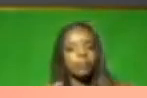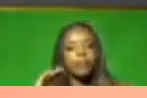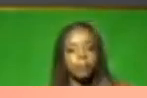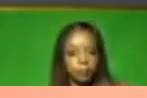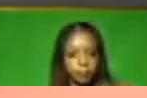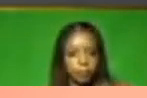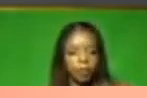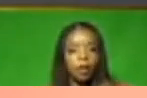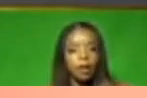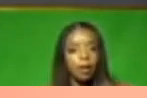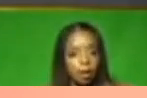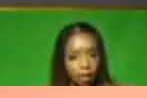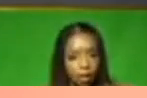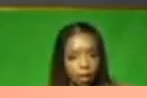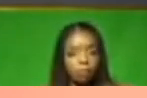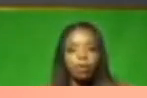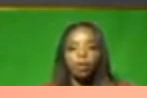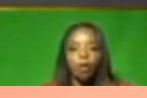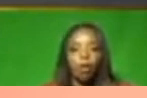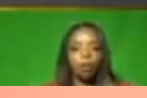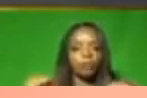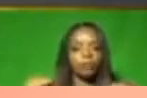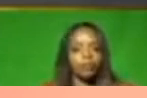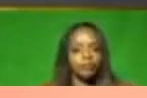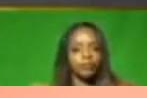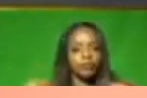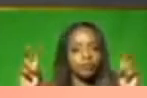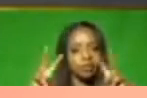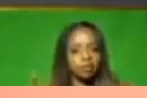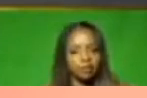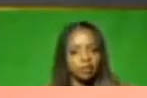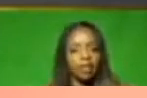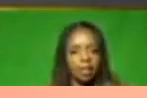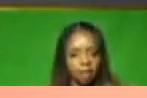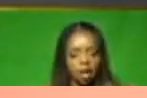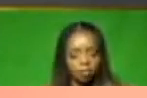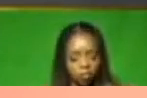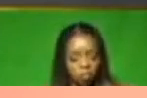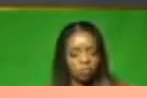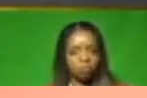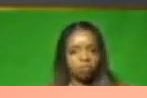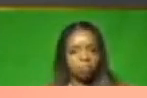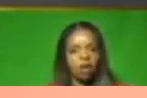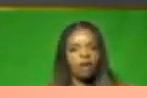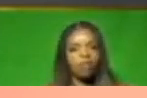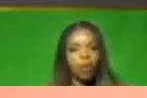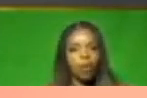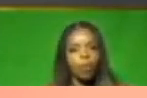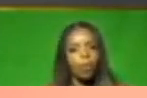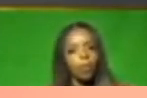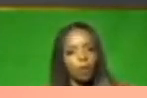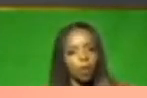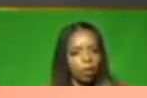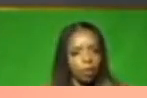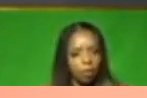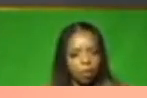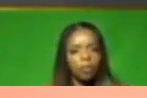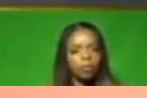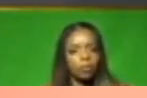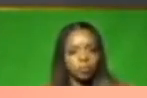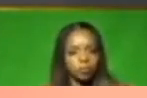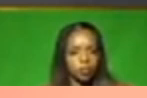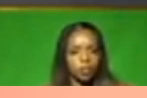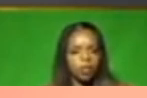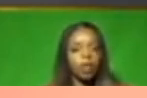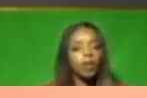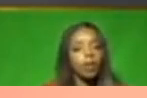load shedding, improving the performance of the logistics system, reducing the cost of